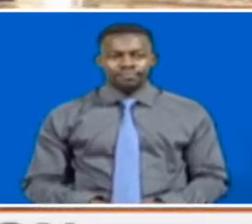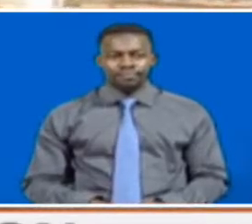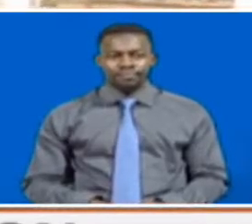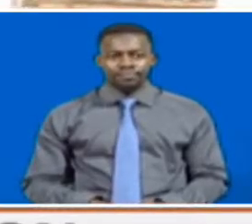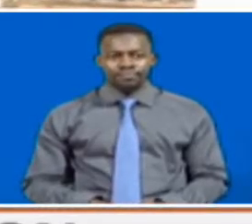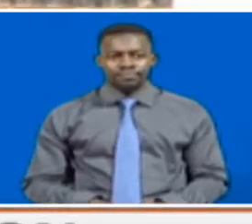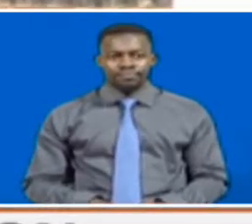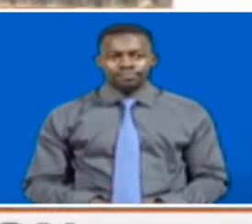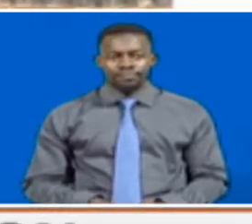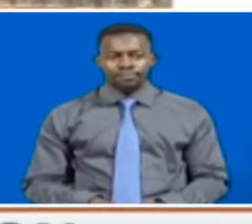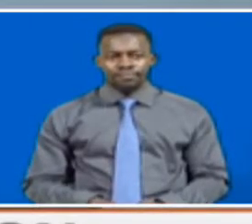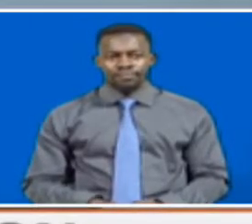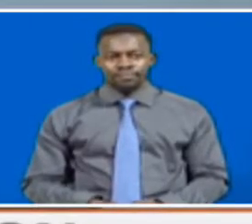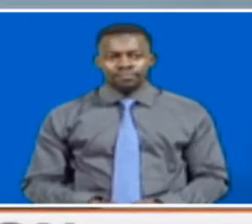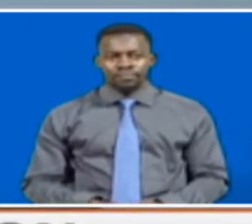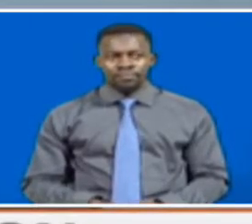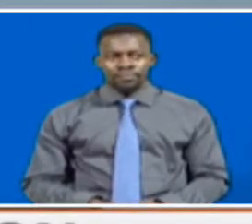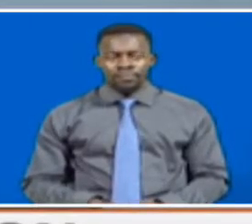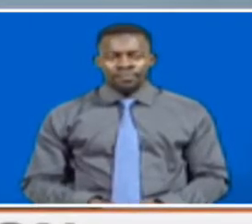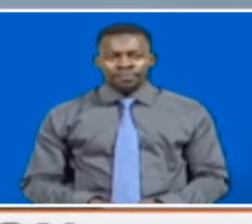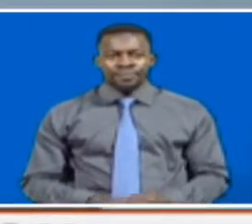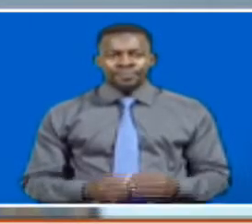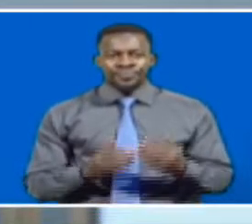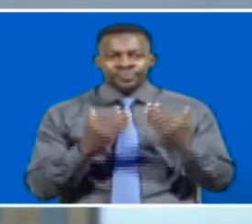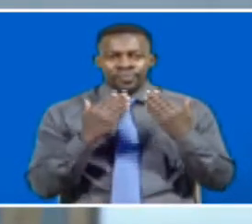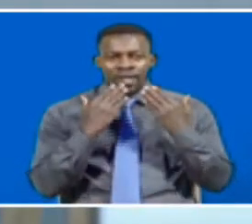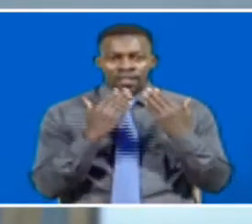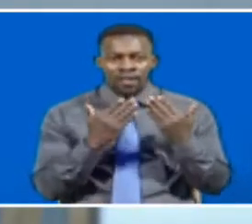News in Siaya. Thank you, Bramwell. Let's revisit that story about